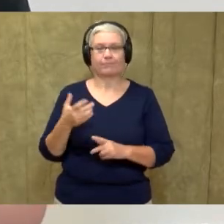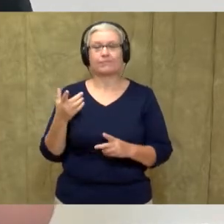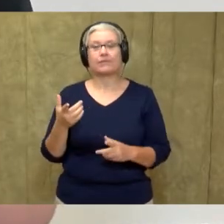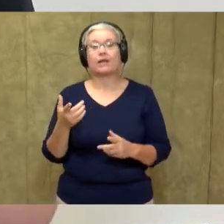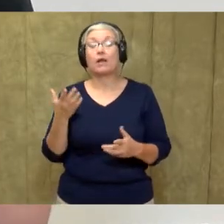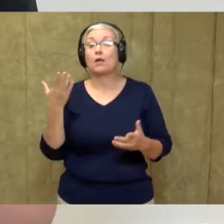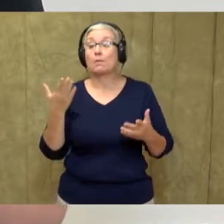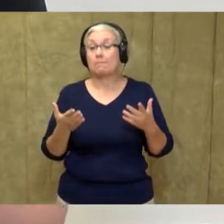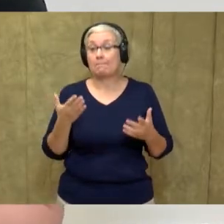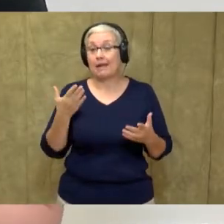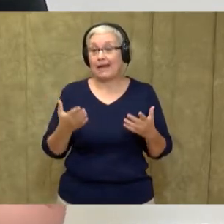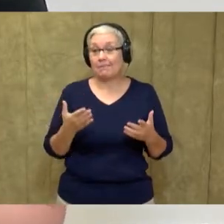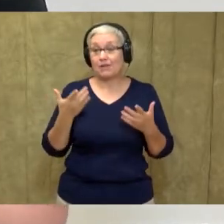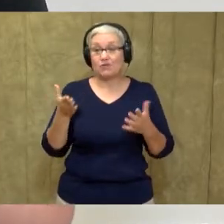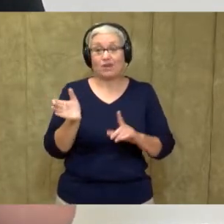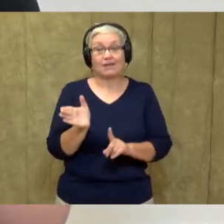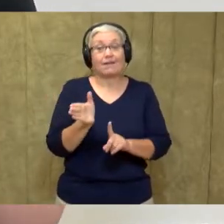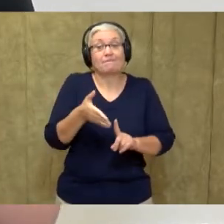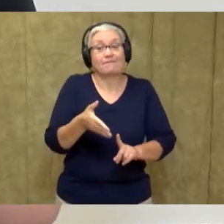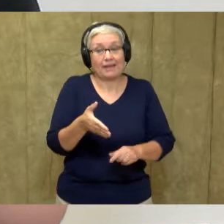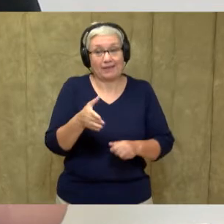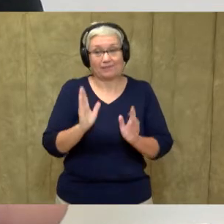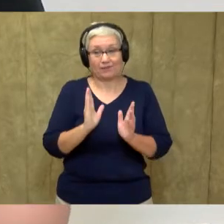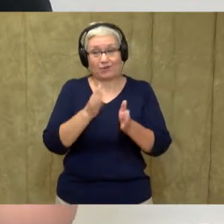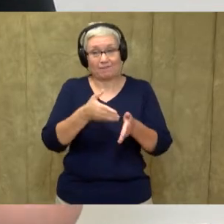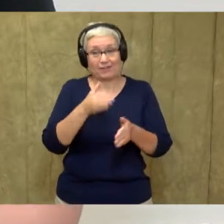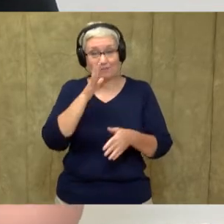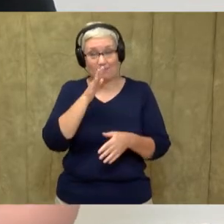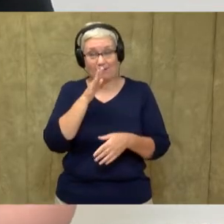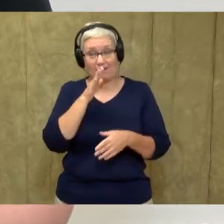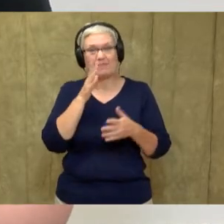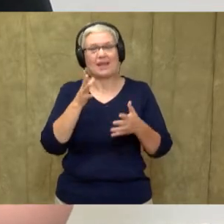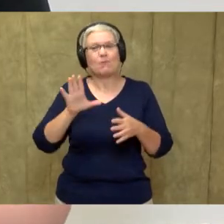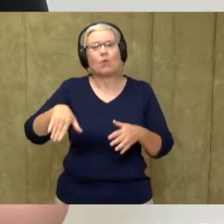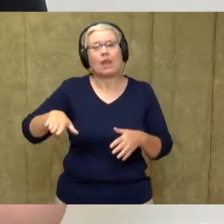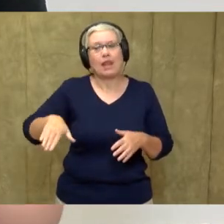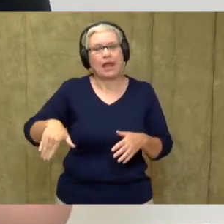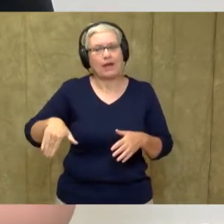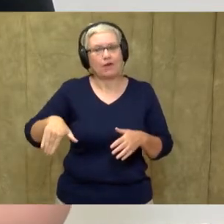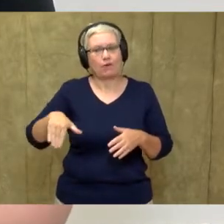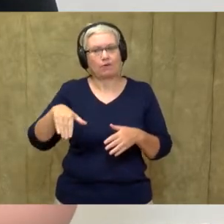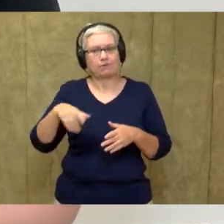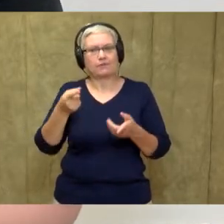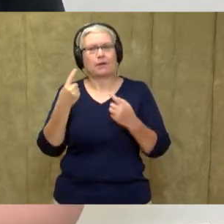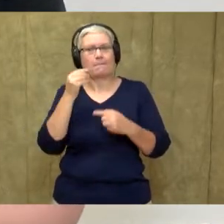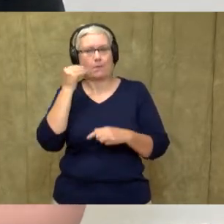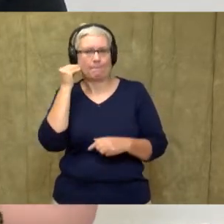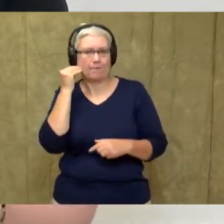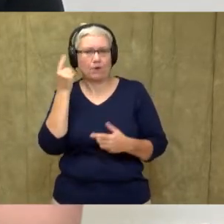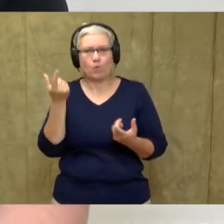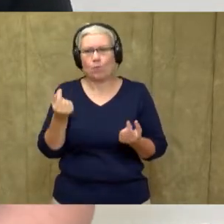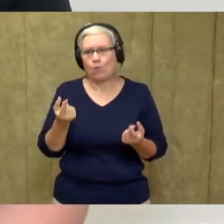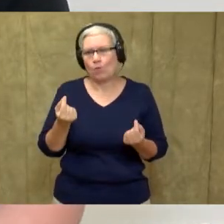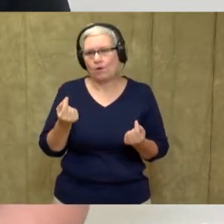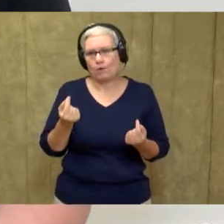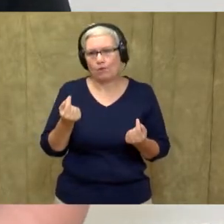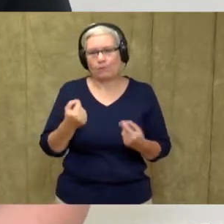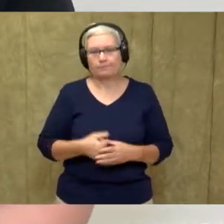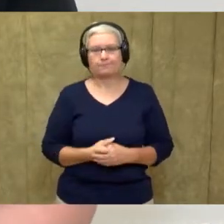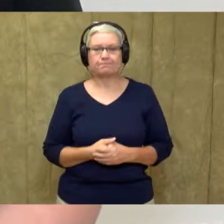you are trying to convince your mom that you want a later curfew. What do? How do you approach